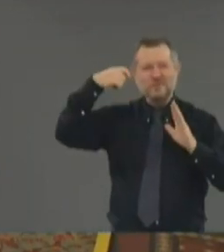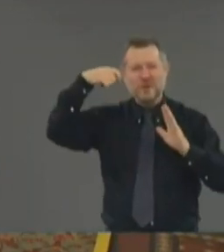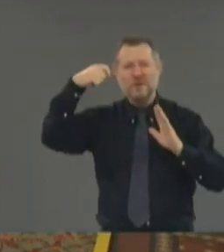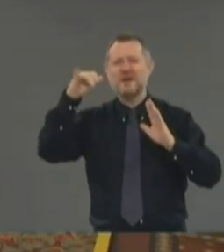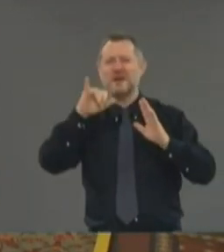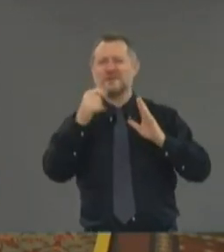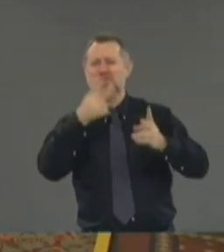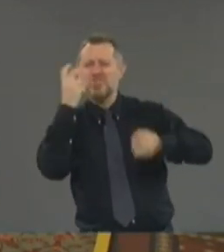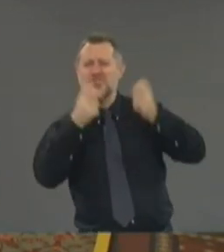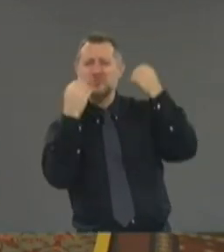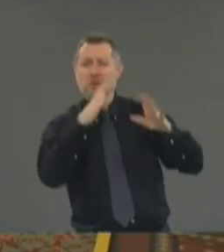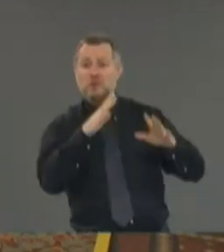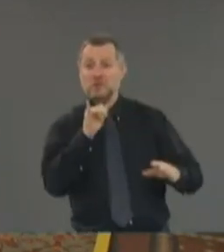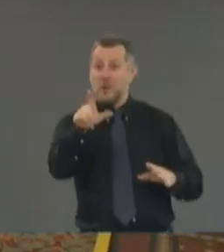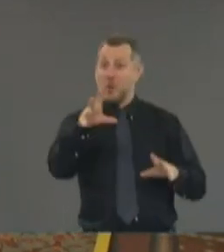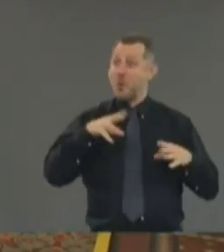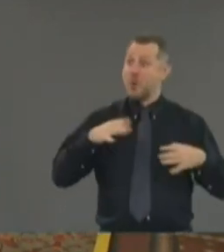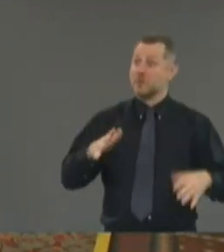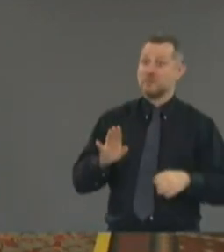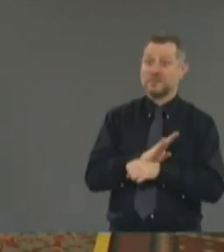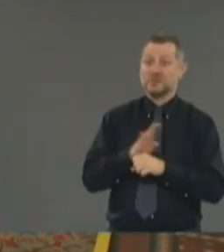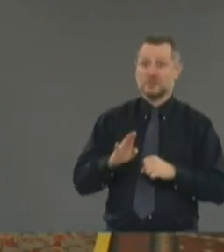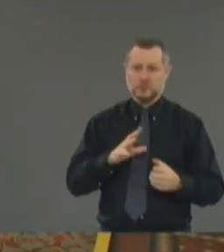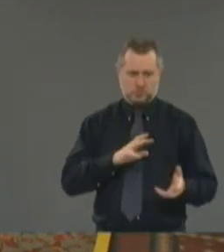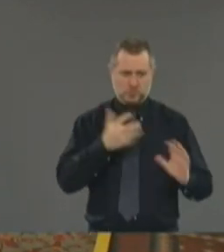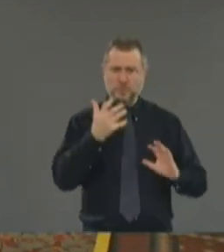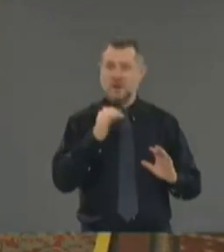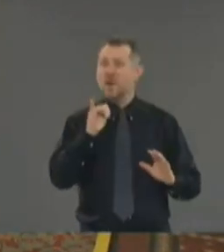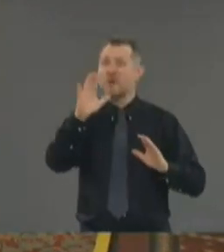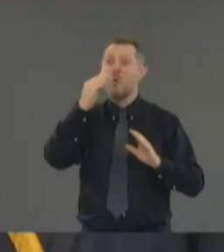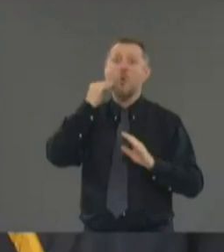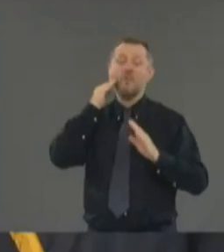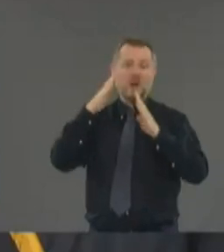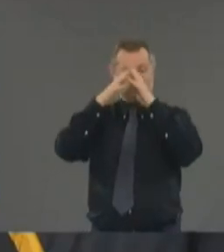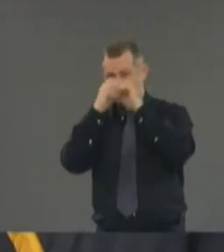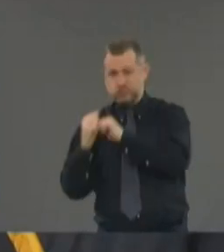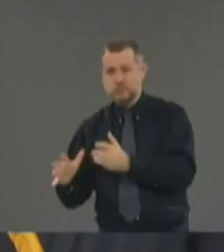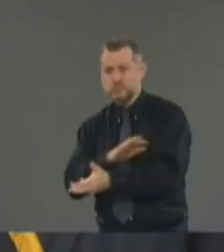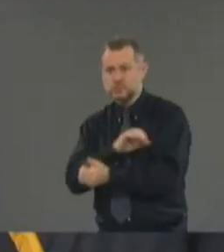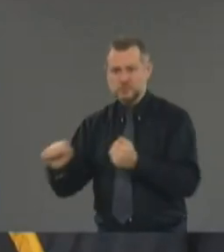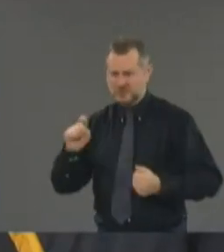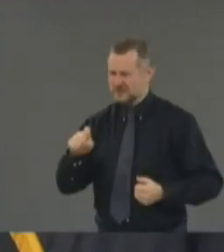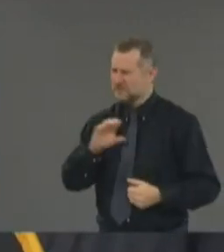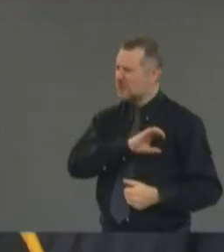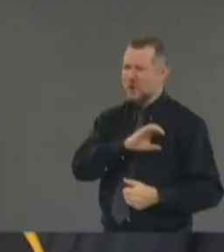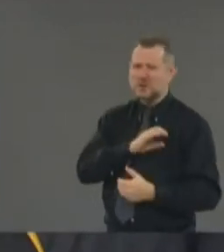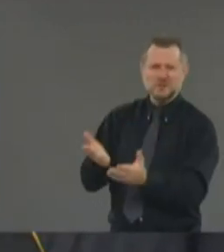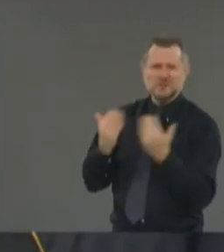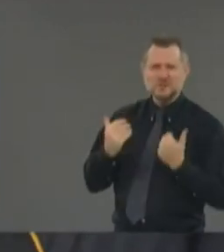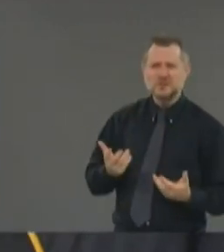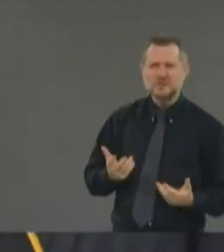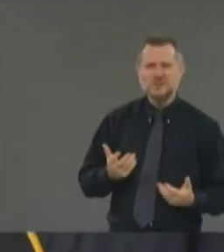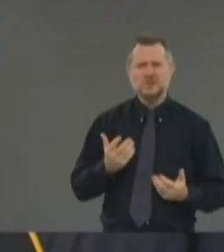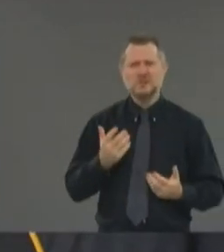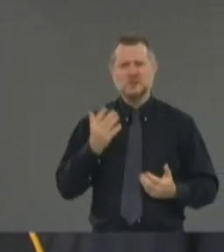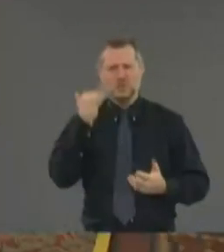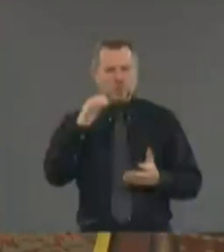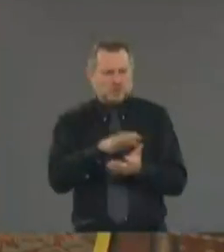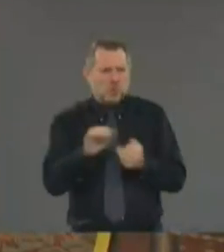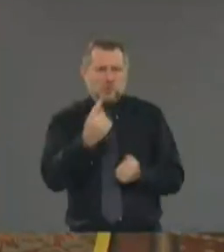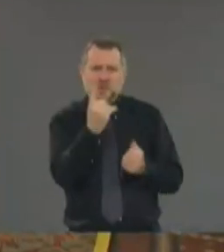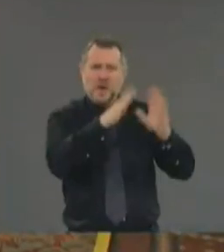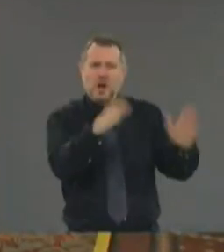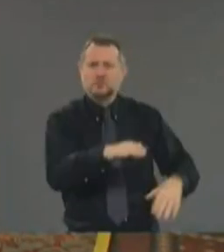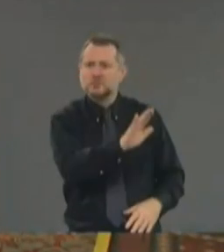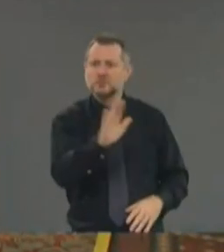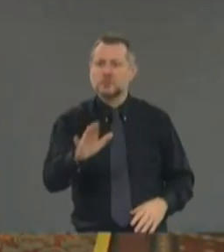just destroyed or your house that was just destroyed, you would understand why you need police. Because your house was just destroyed. Governor, with all due respect,